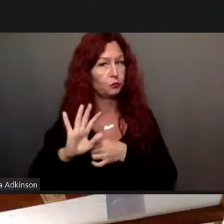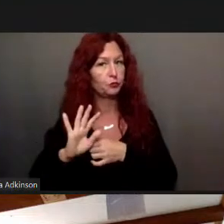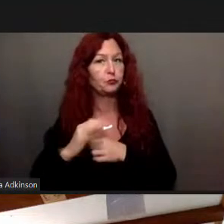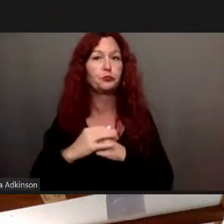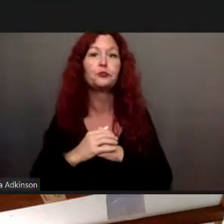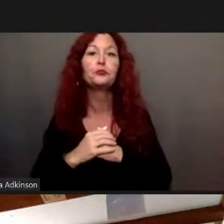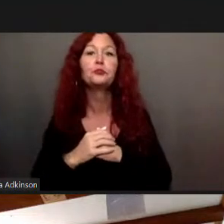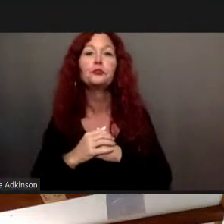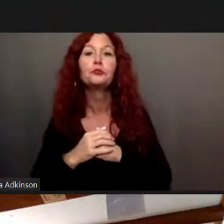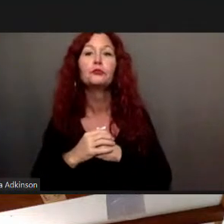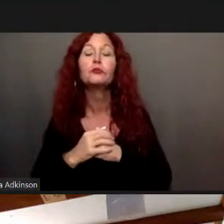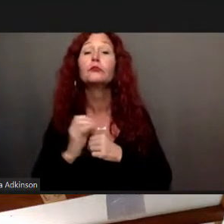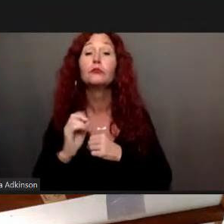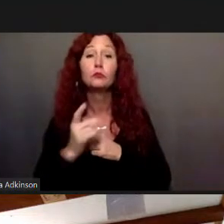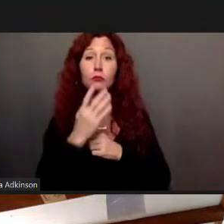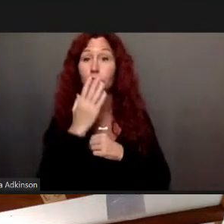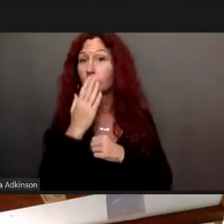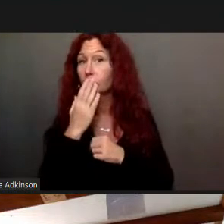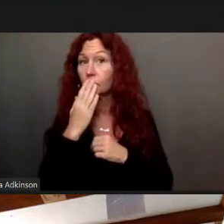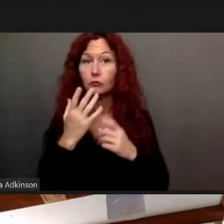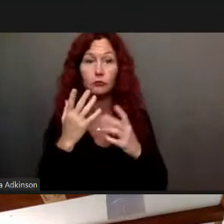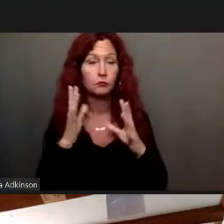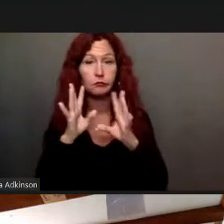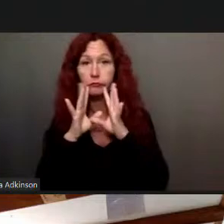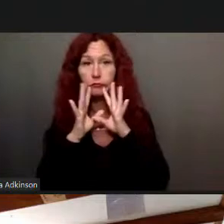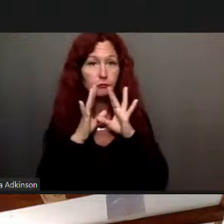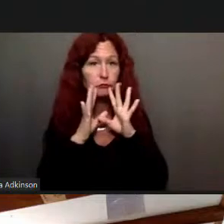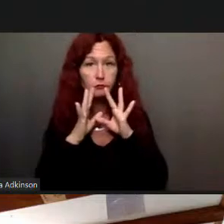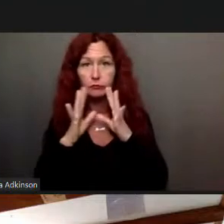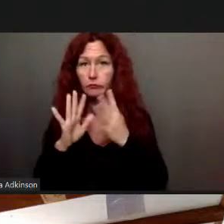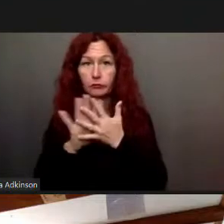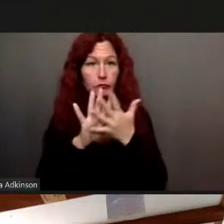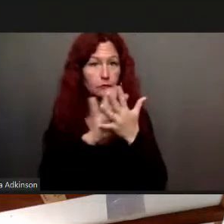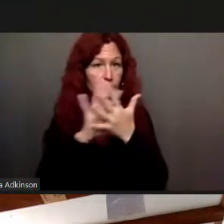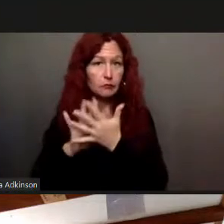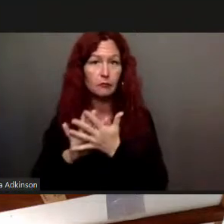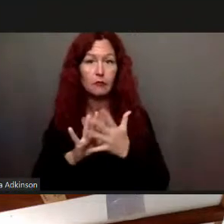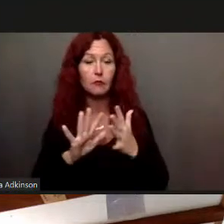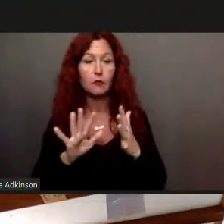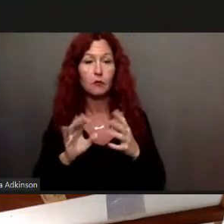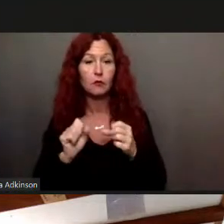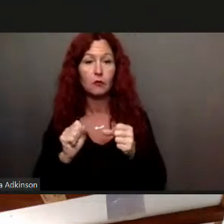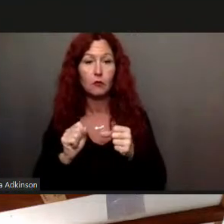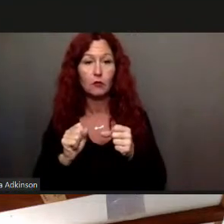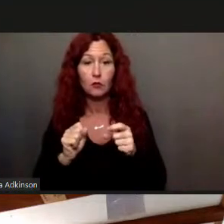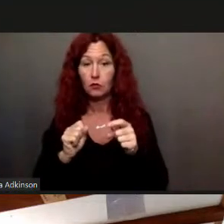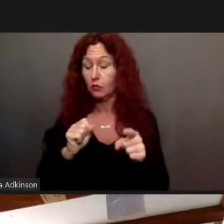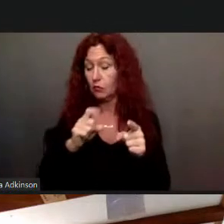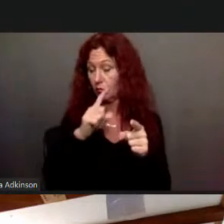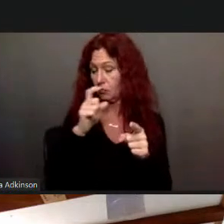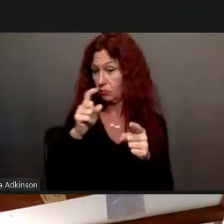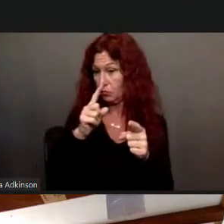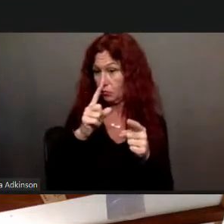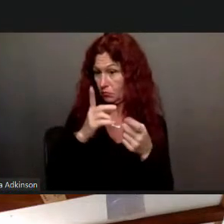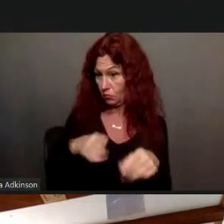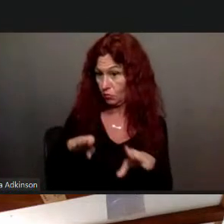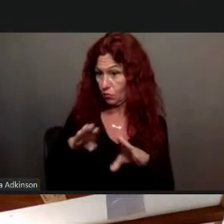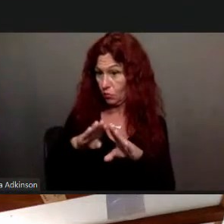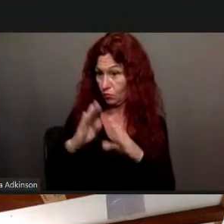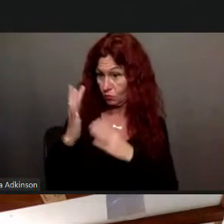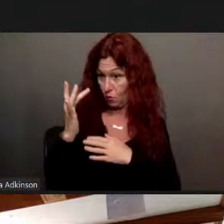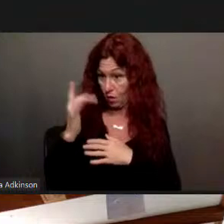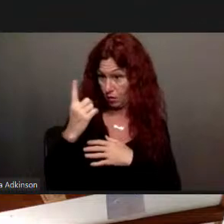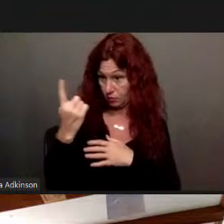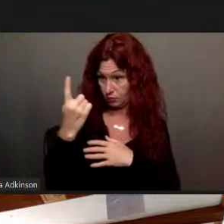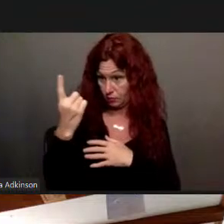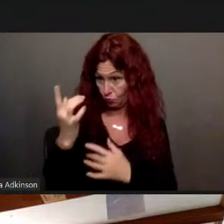Okay, thank you. I'm sorry, my phone broke up a little bit. Is it because did it close because someone did get